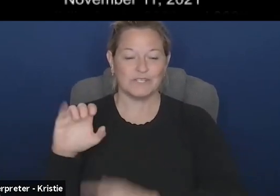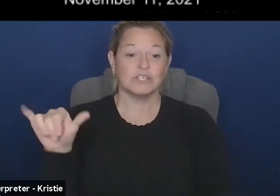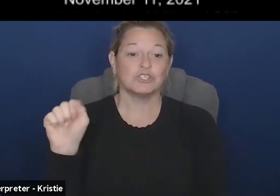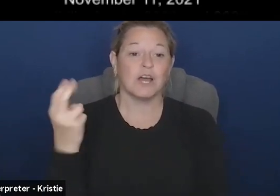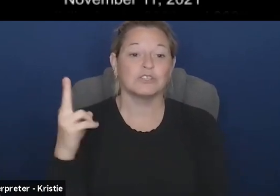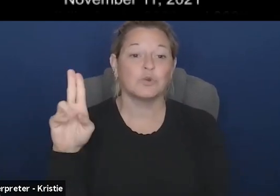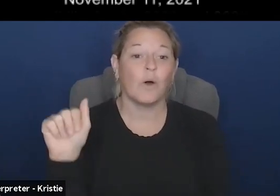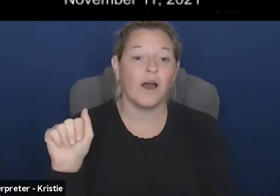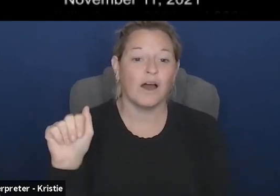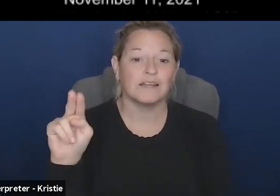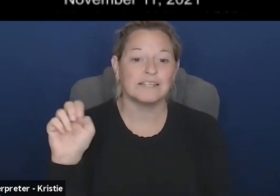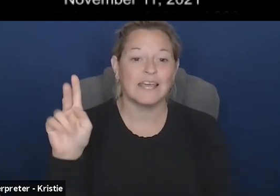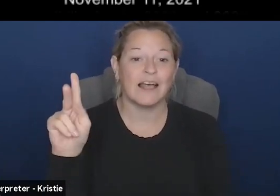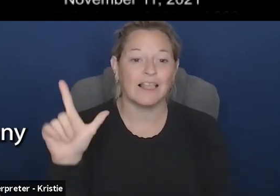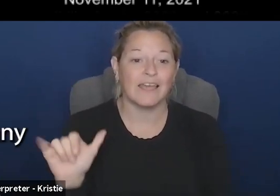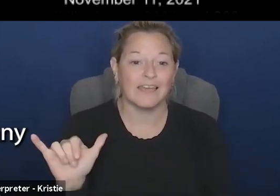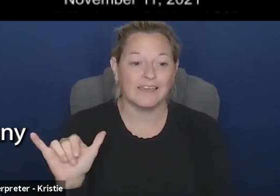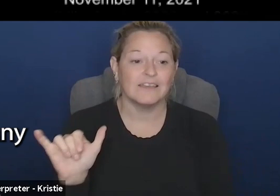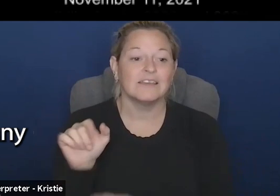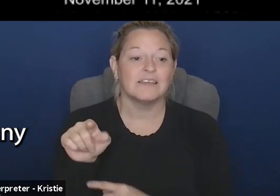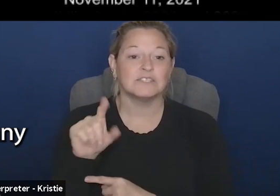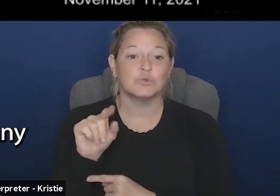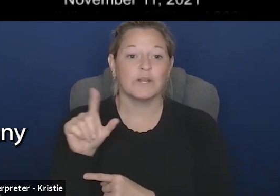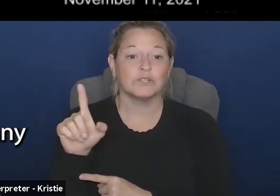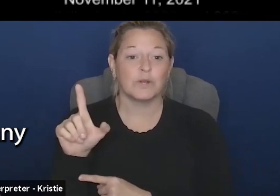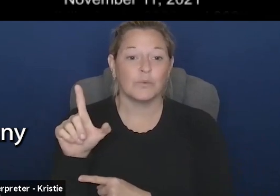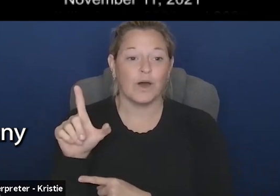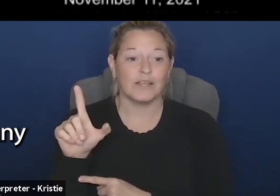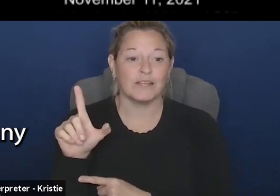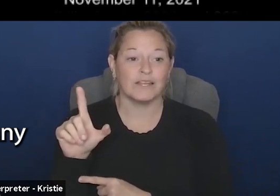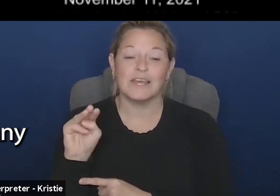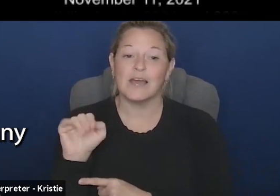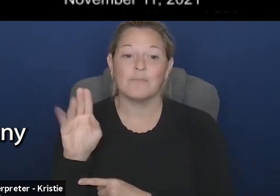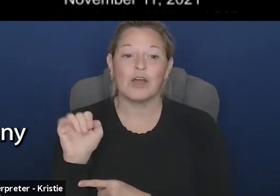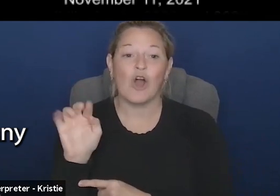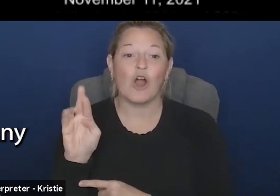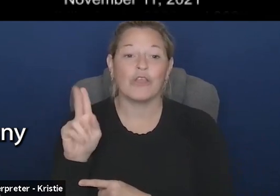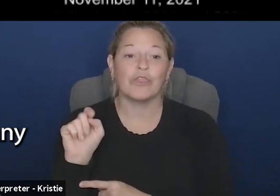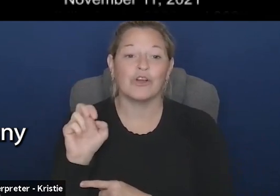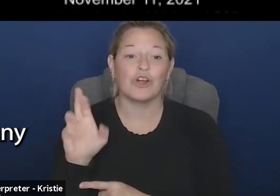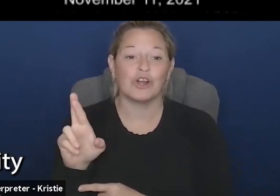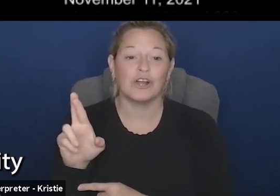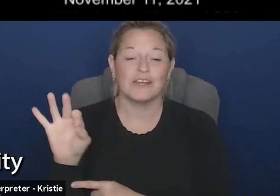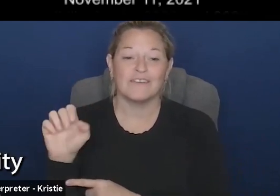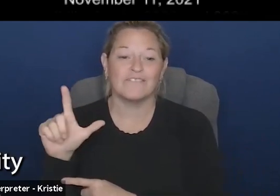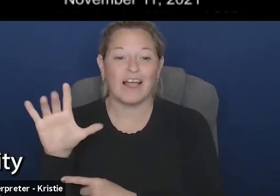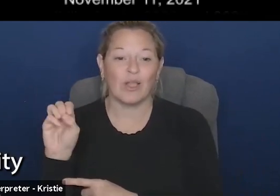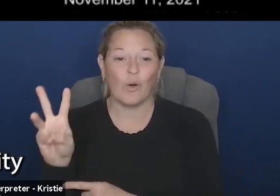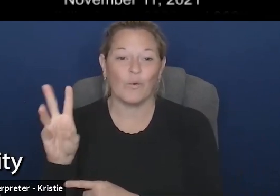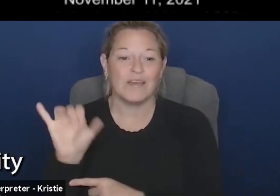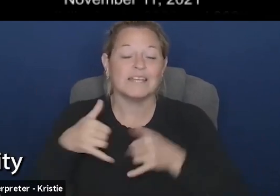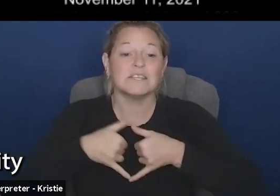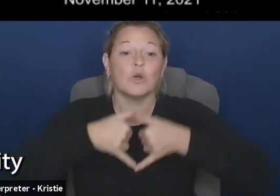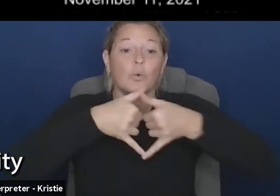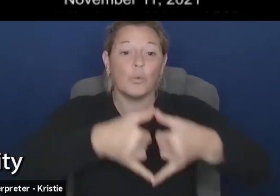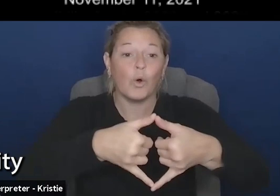is a 2021 MacArthur Fellow. The MacArthur Fellowship, known to many as the Genius Grant, is a prize awarded annually